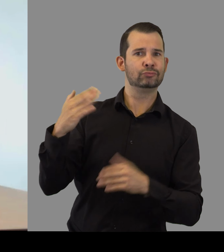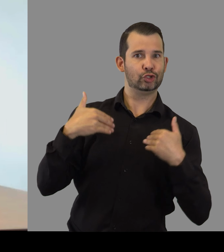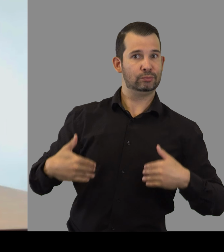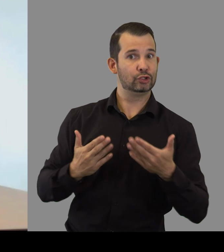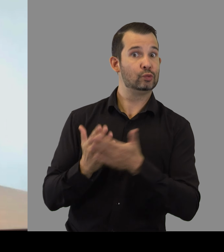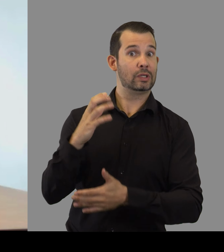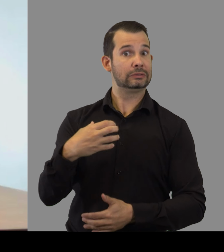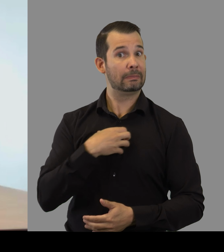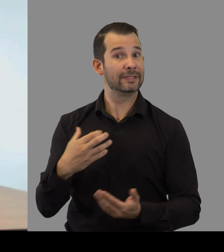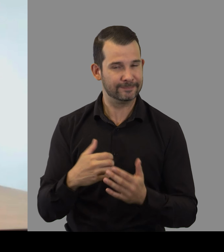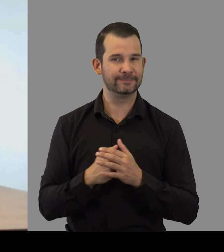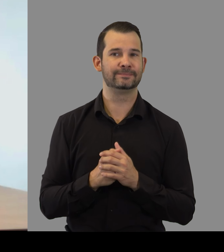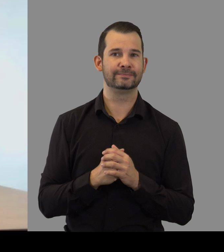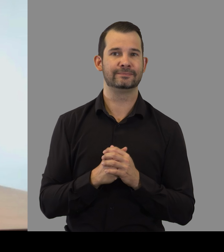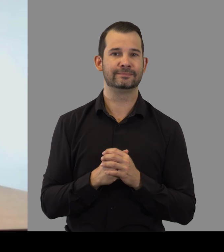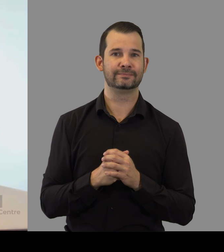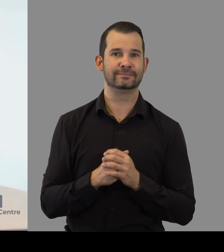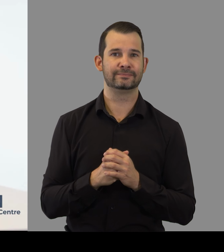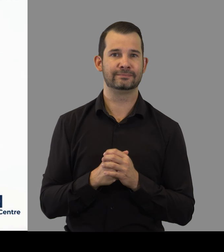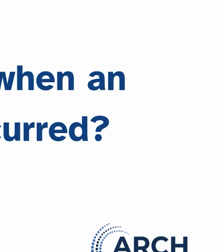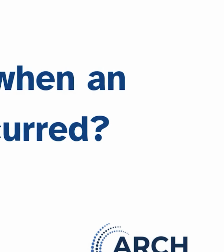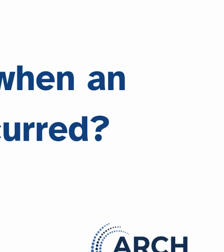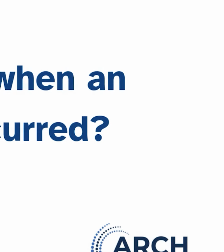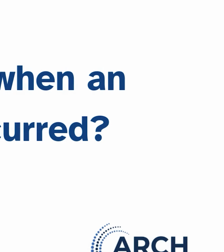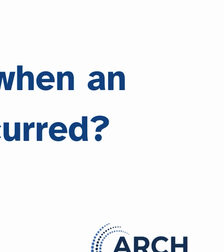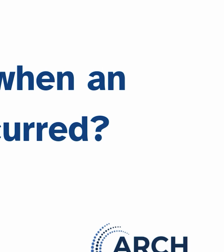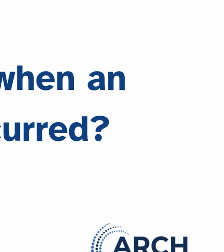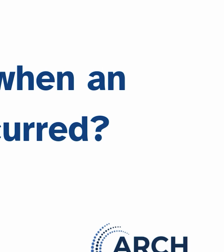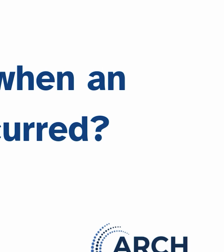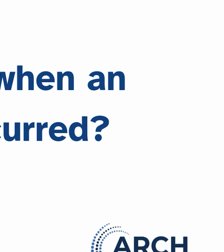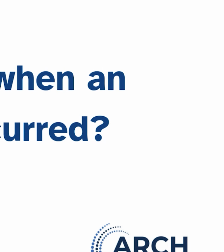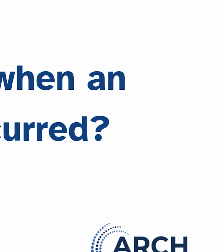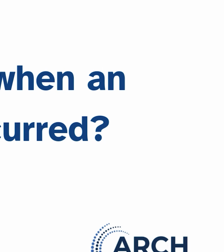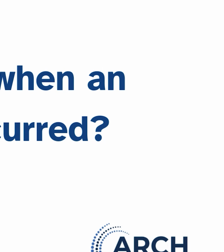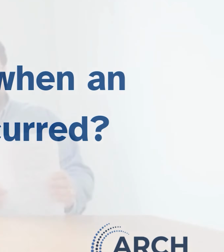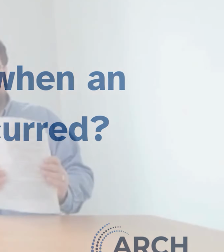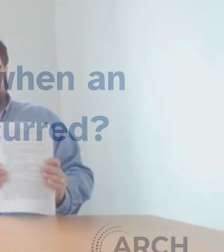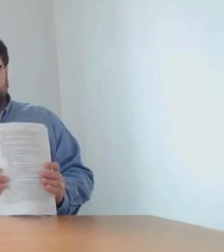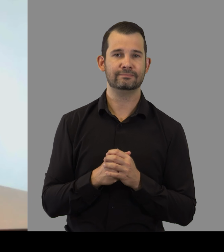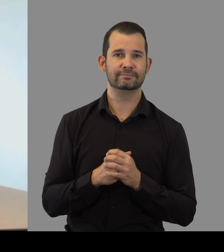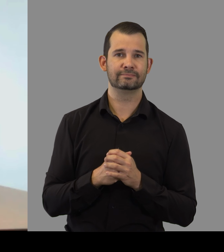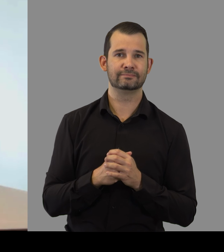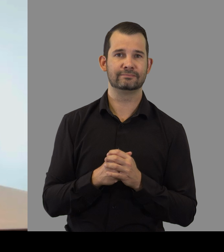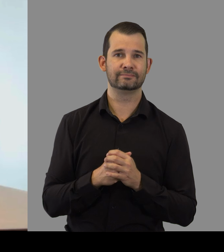judicial review or a human rights complaint. Do you know when an exclusion has occurred?